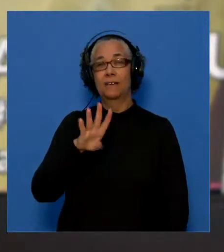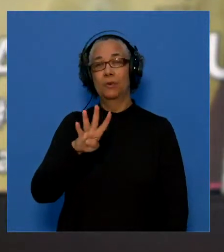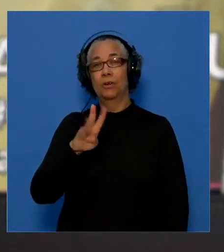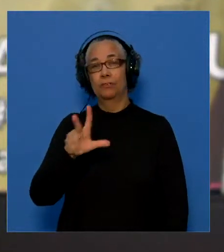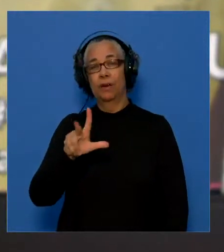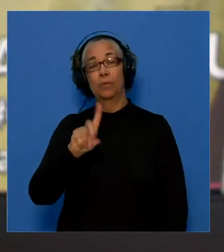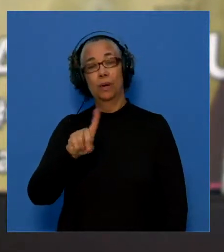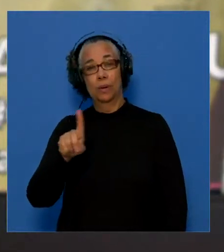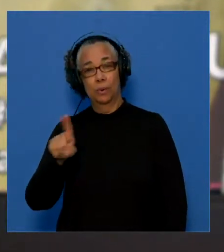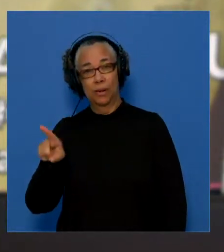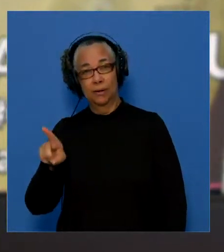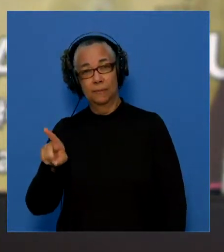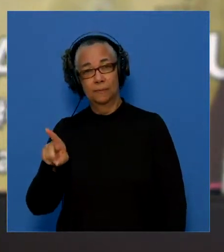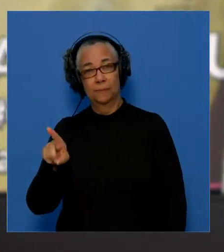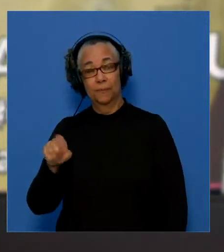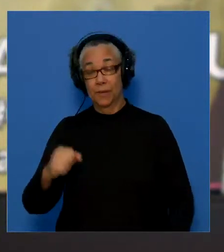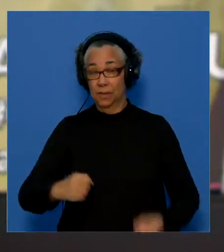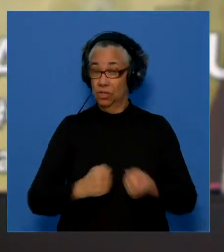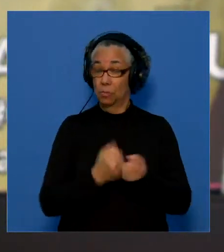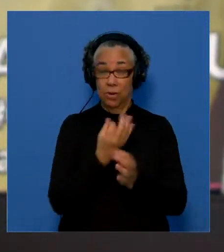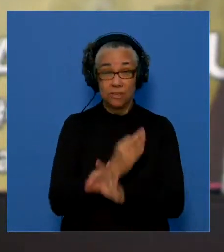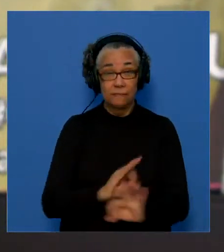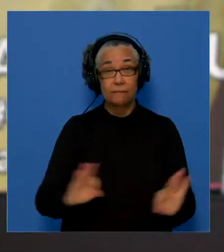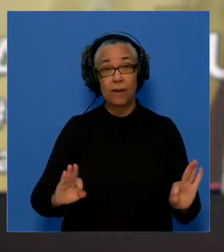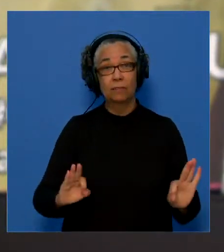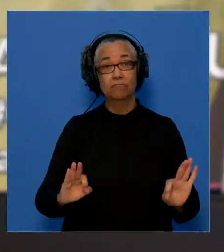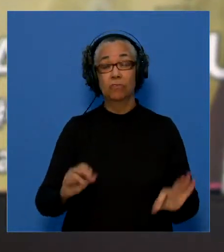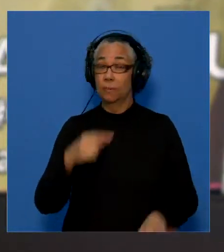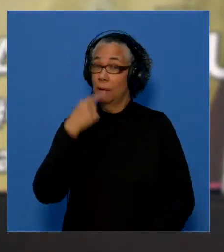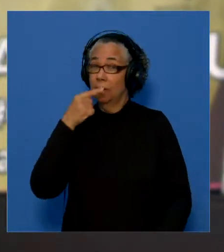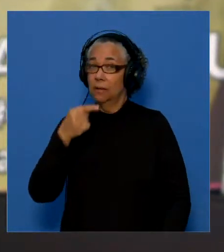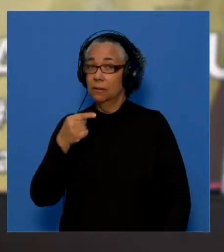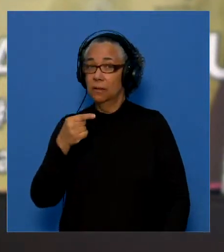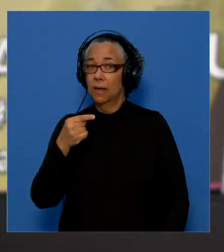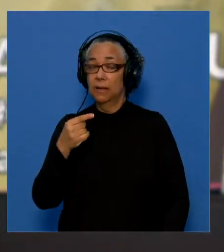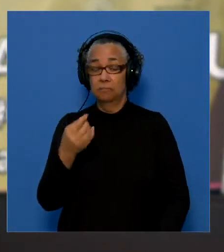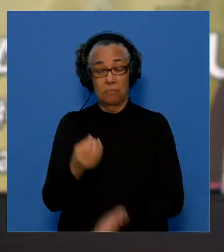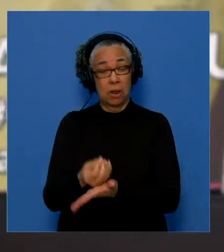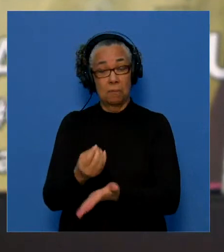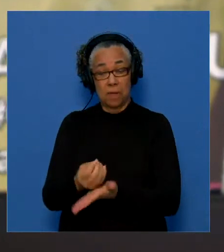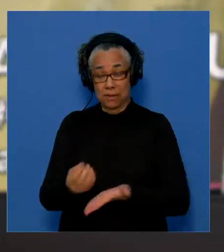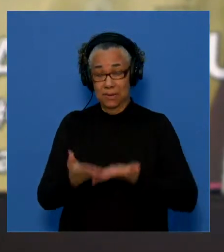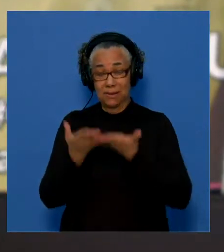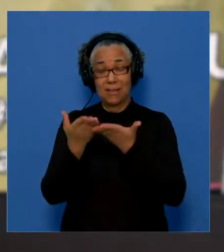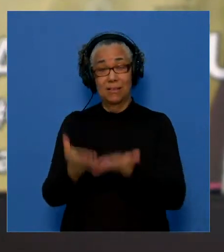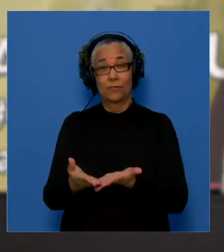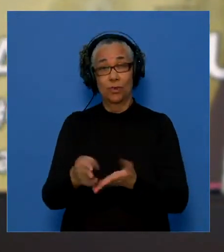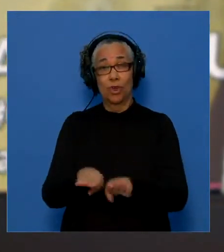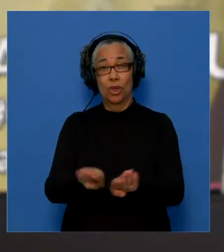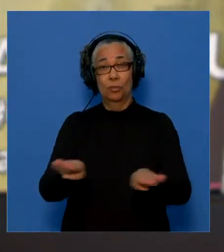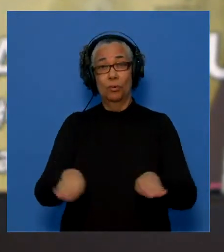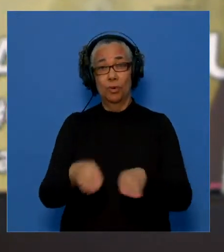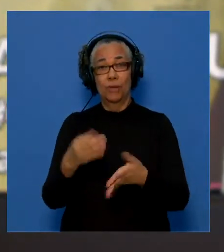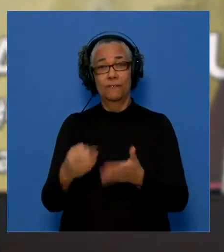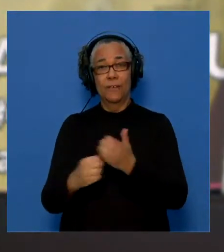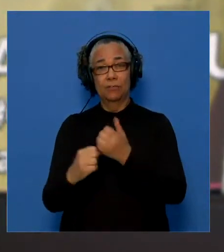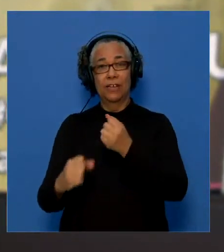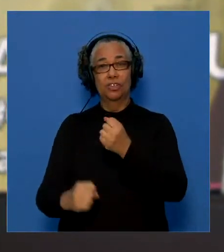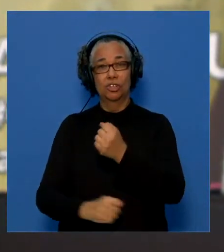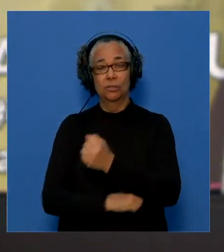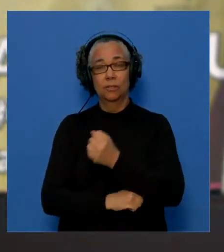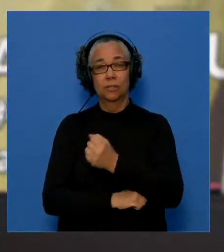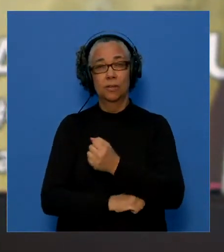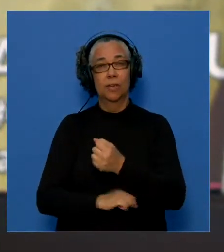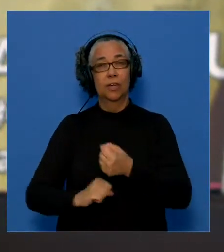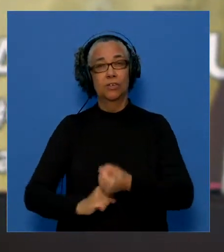543-1111. Support is free of charge to the public, as funding has been made available through the Bermuda Foundation with support from the